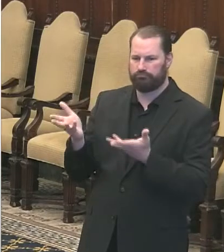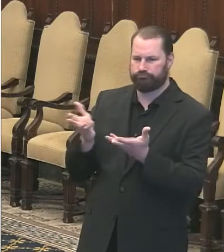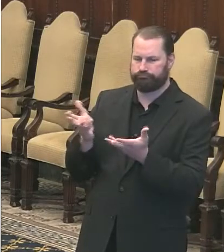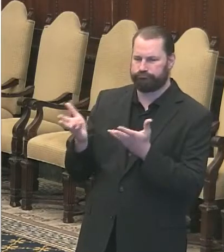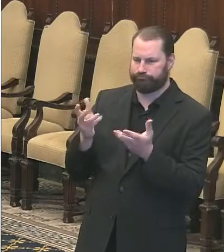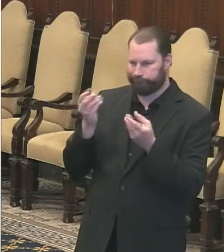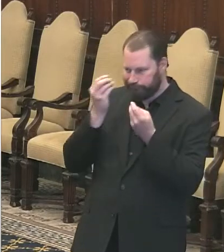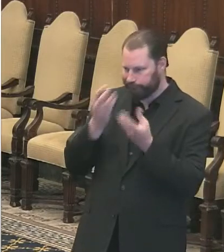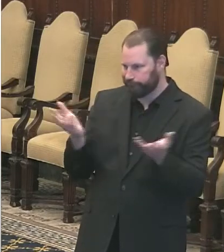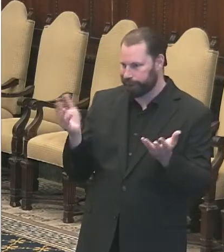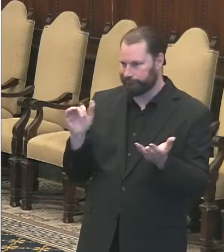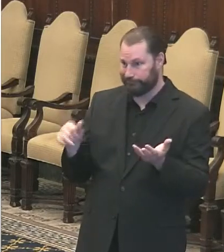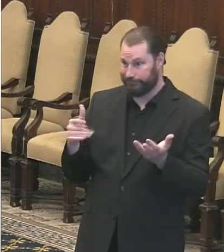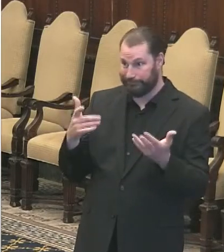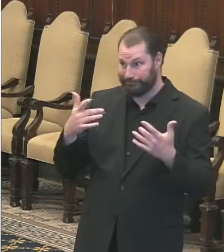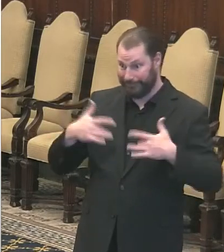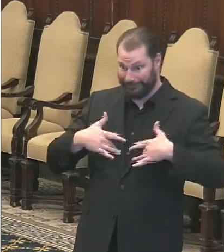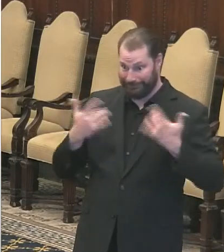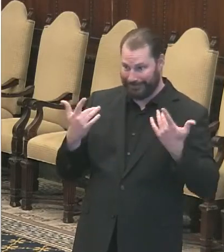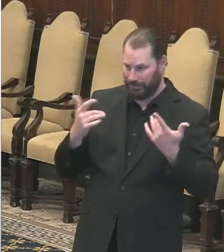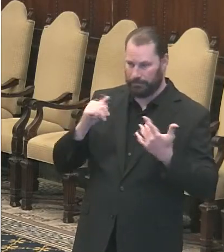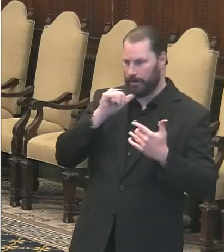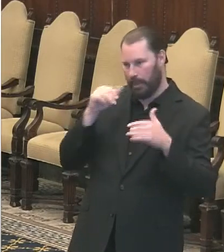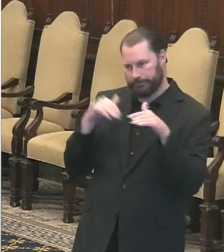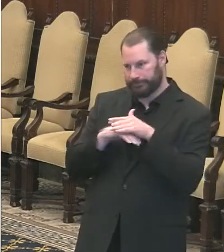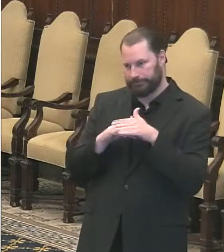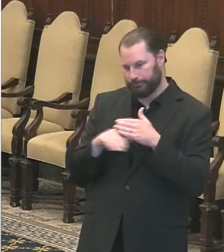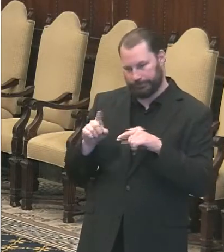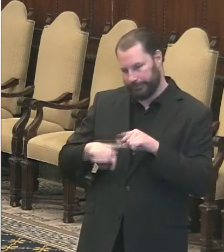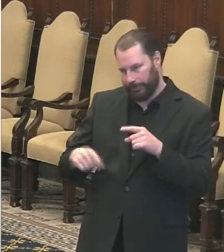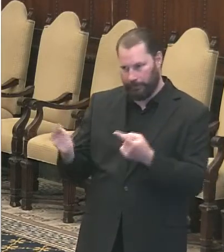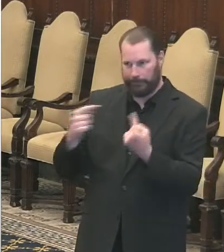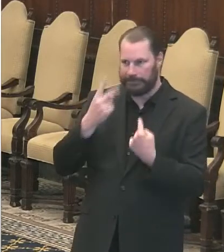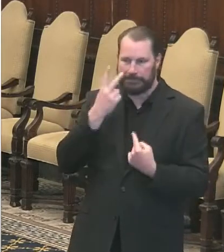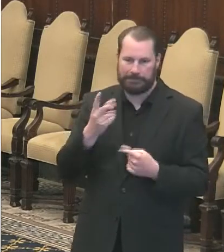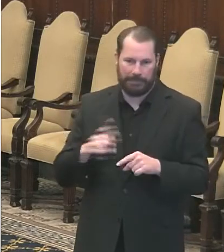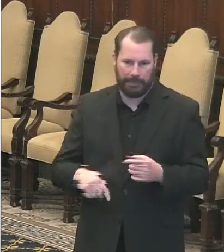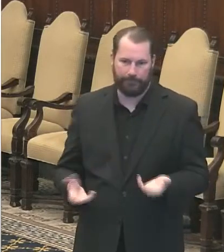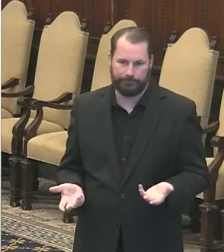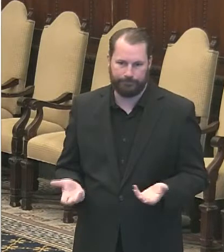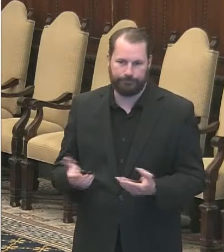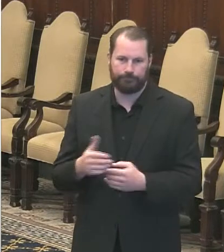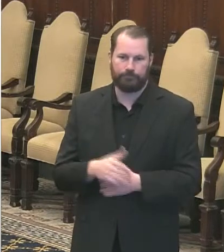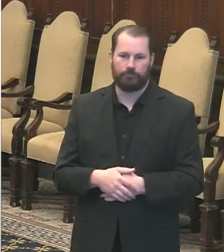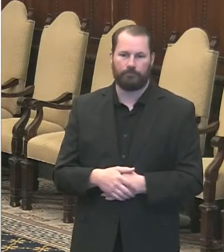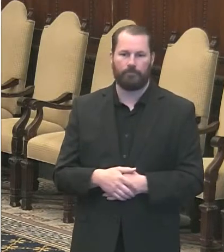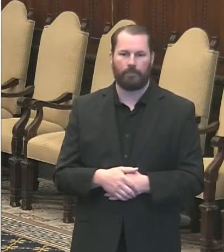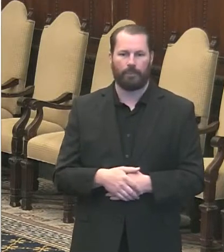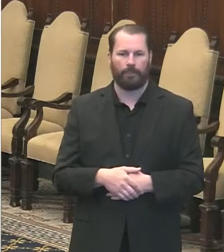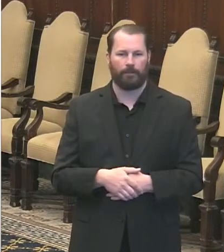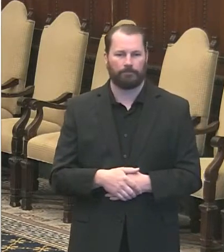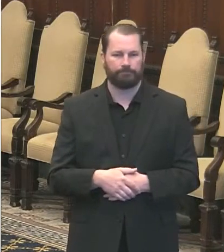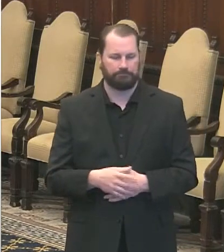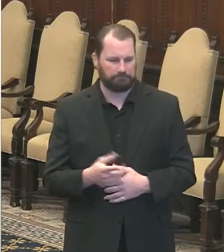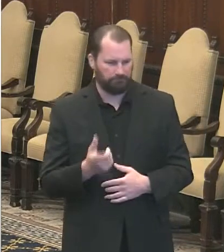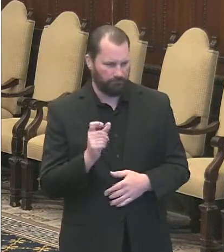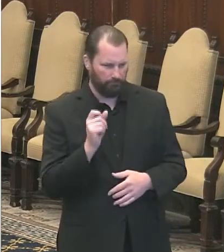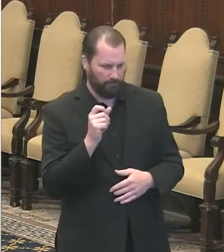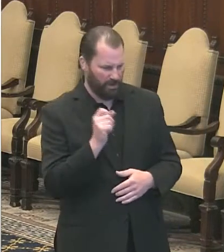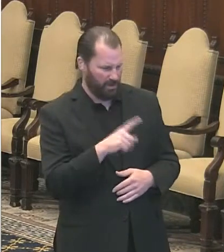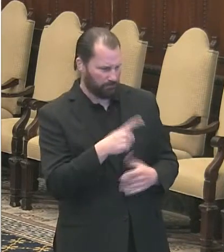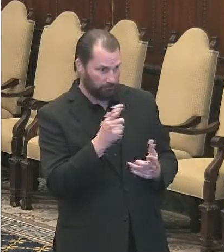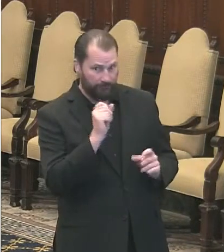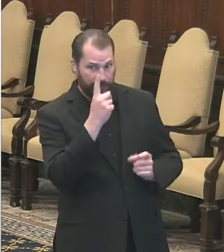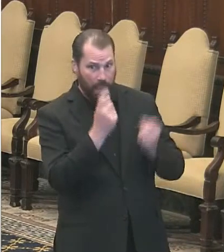I have my idea on fireworks, but they're not ready to. It's not ripe enough to be announced